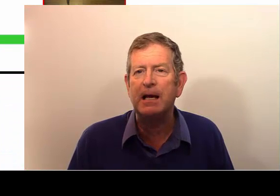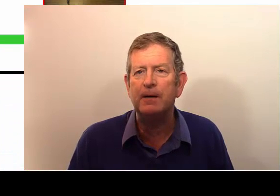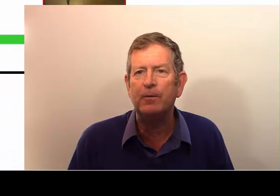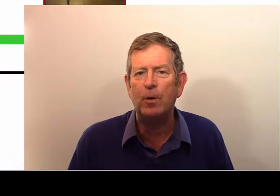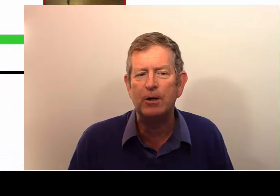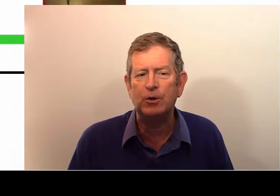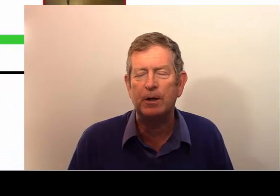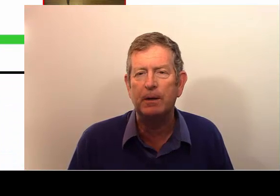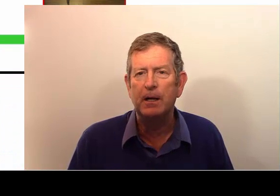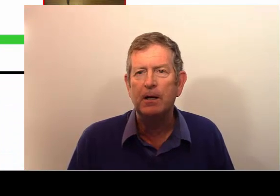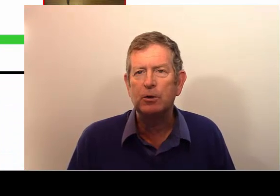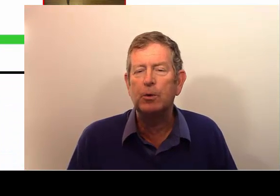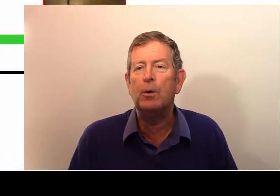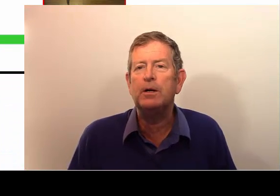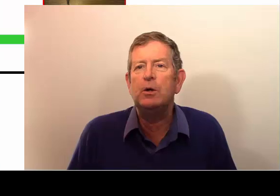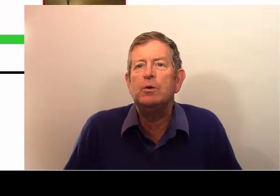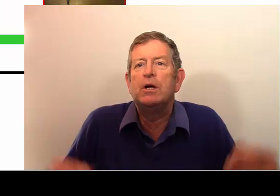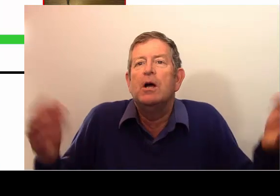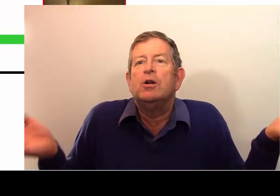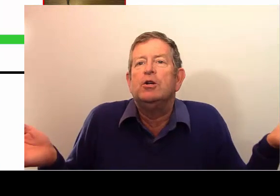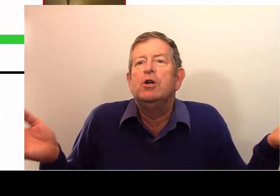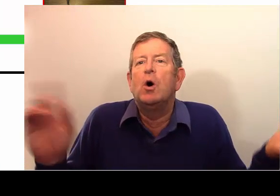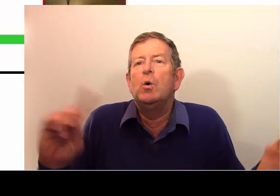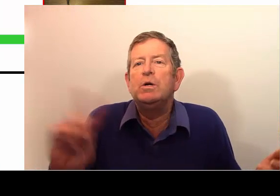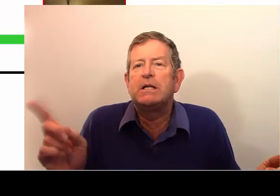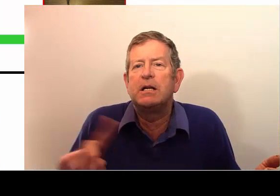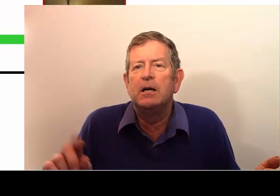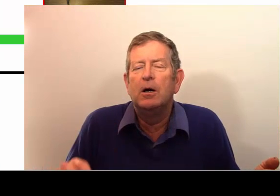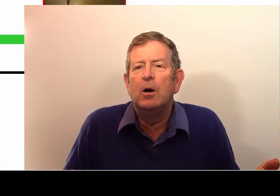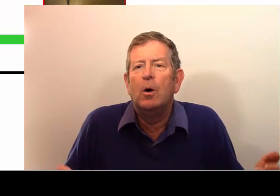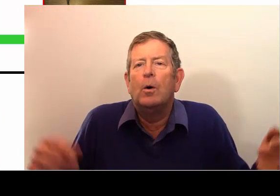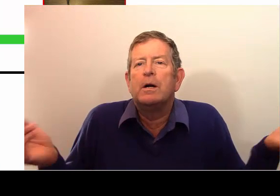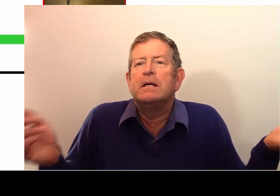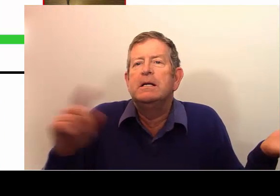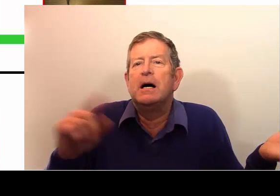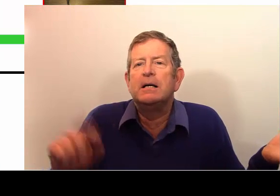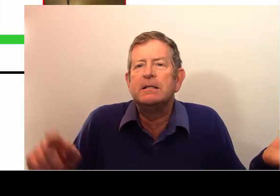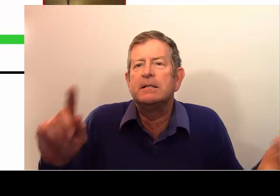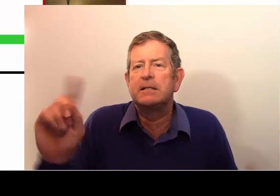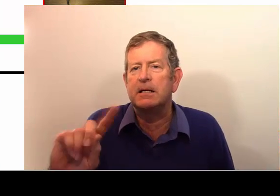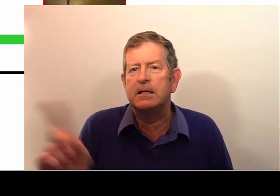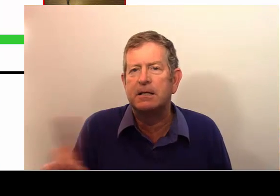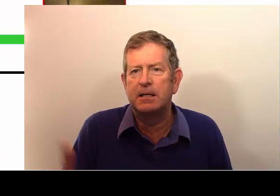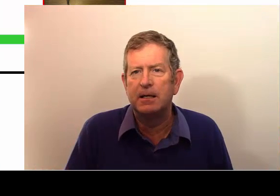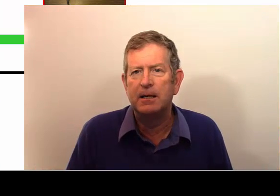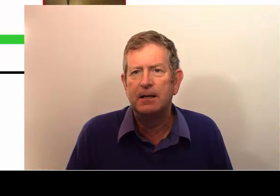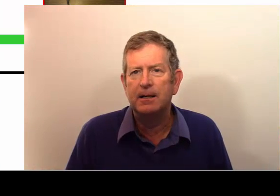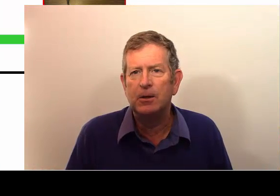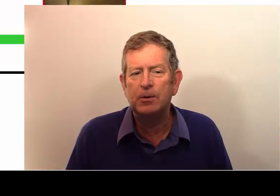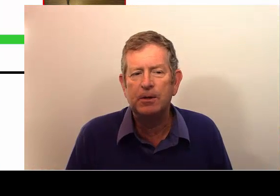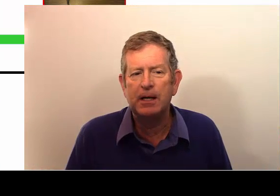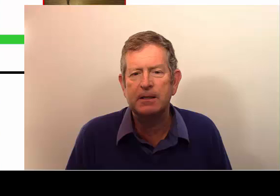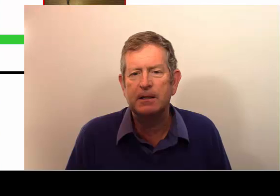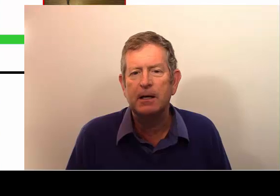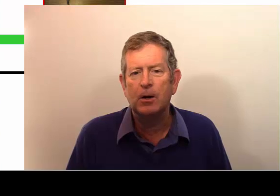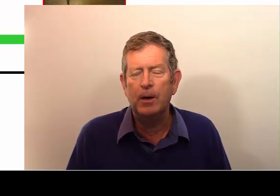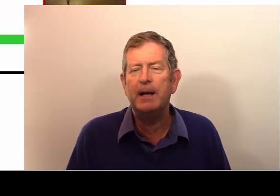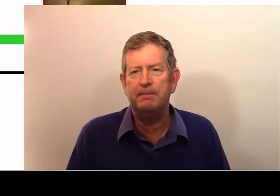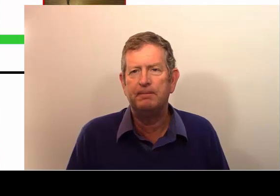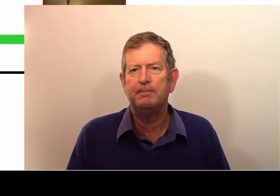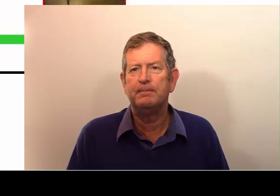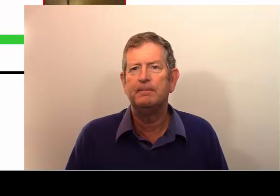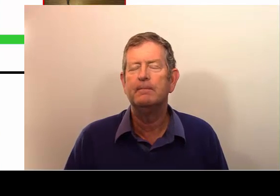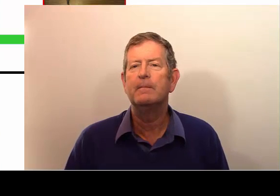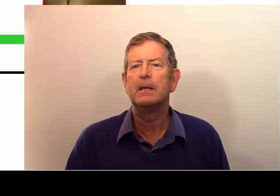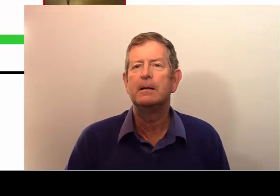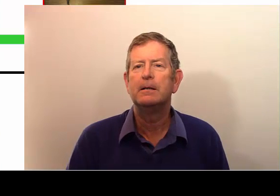It's a negative question. So you're going to use don't or doesn't. Don't or doesn't. Go ahead.